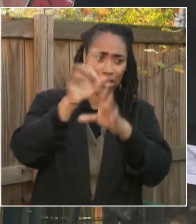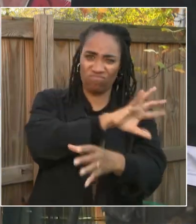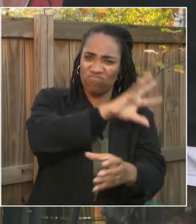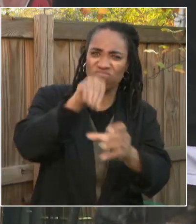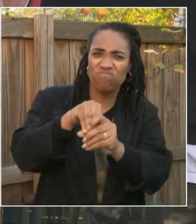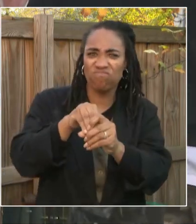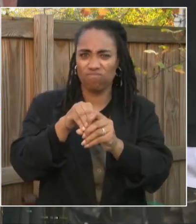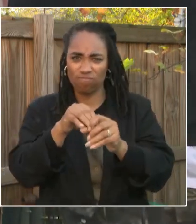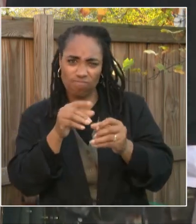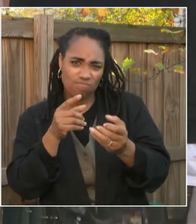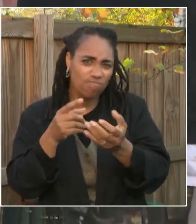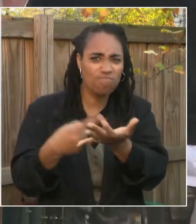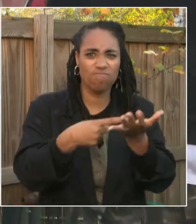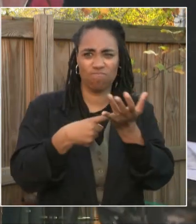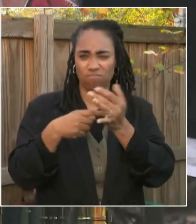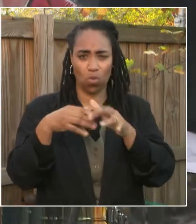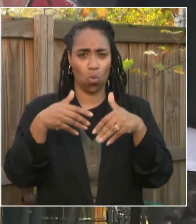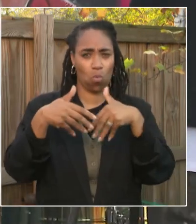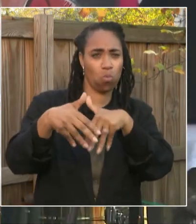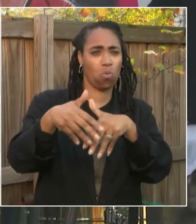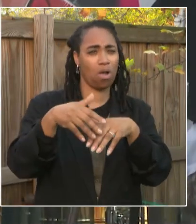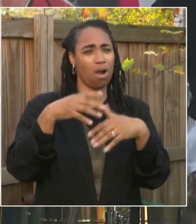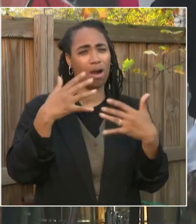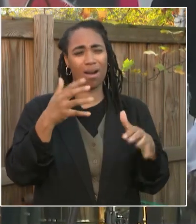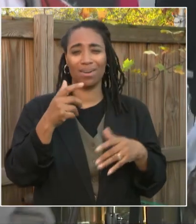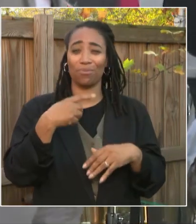Big G, Ralph, and Juan Glover.